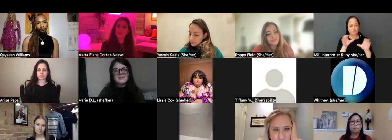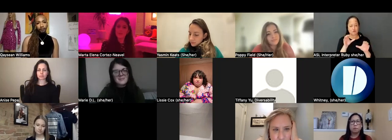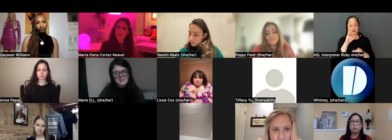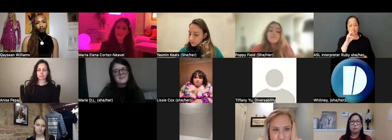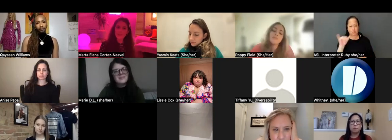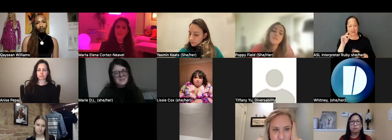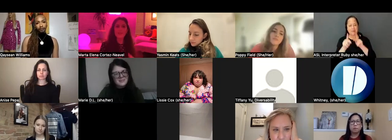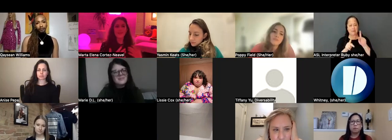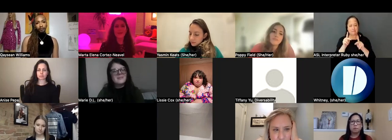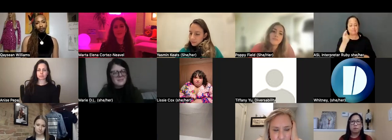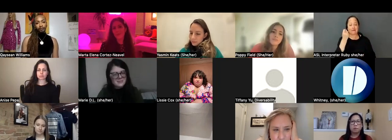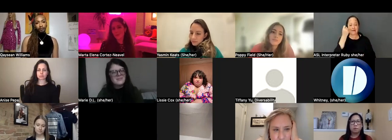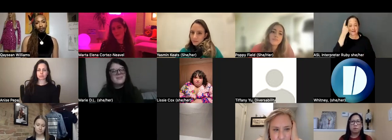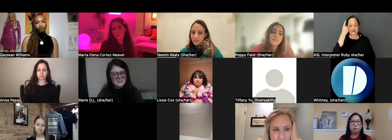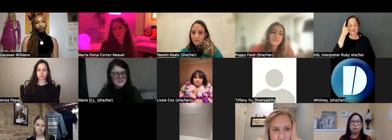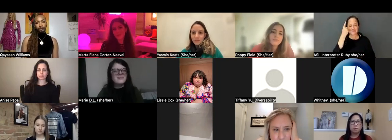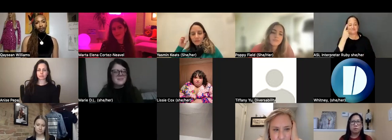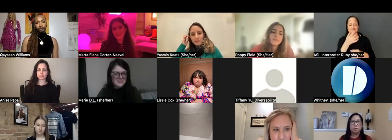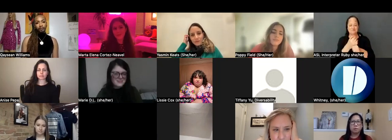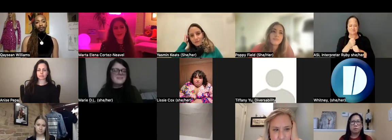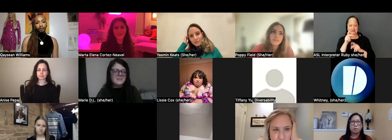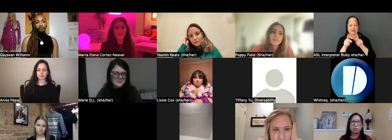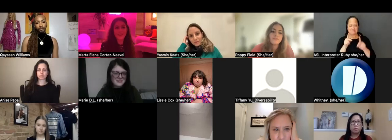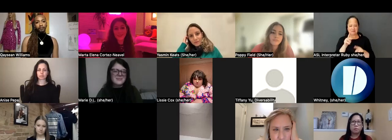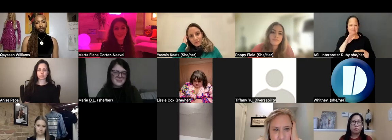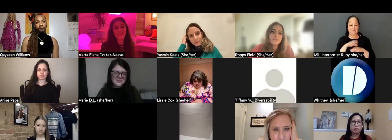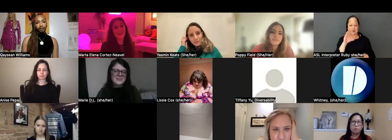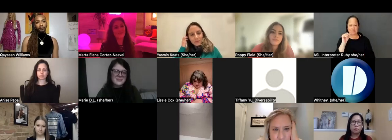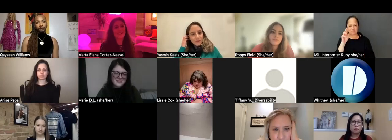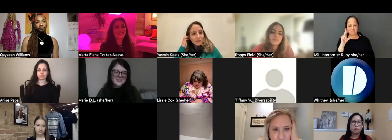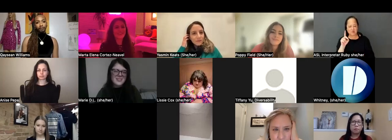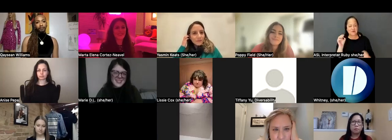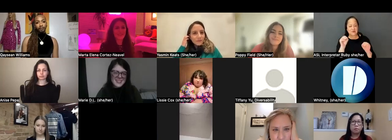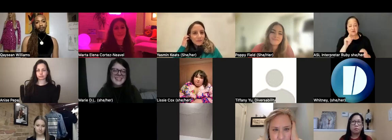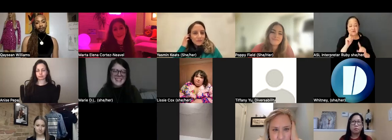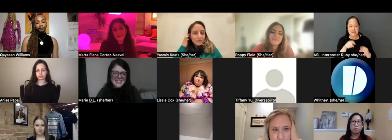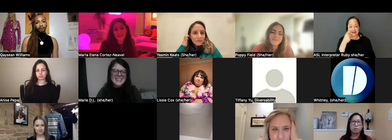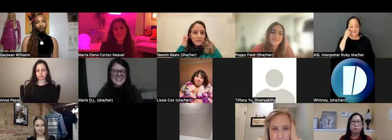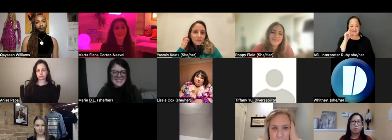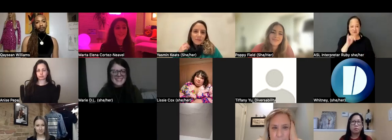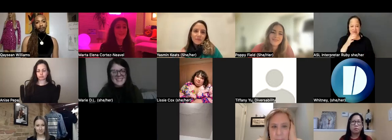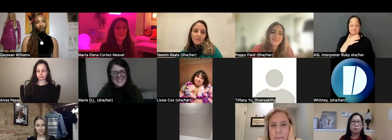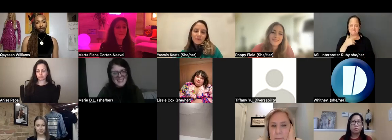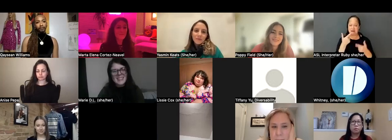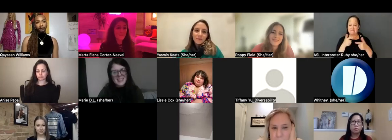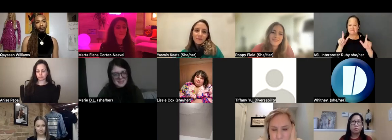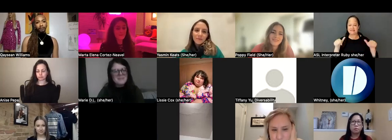people understand so that you can get people on board. So I don't have the answer to that, but that's, I think, my biggest